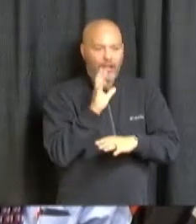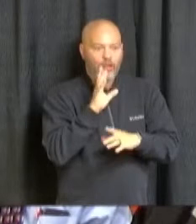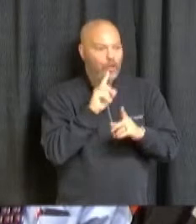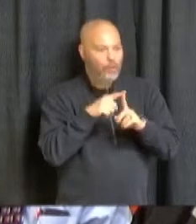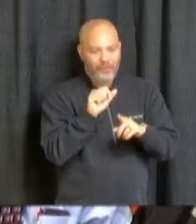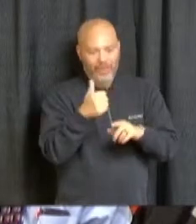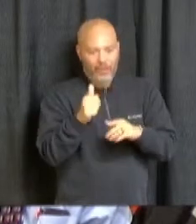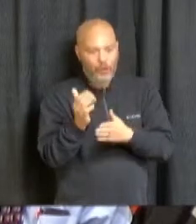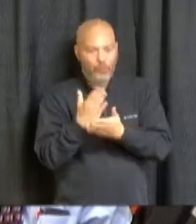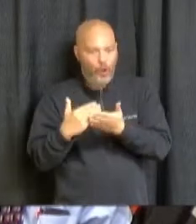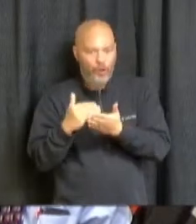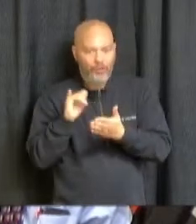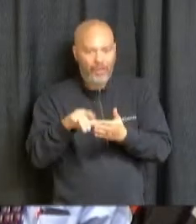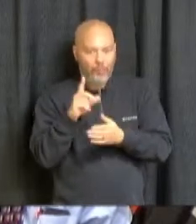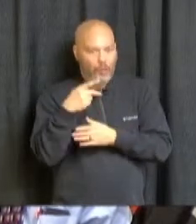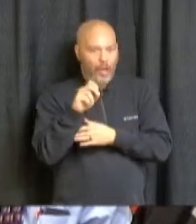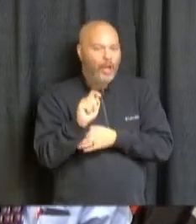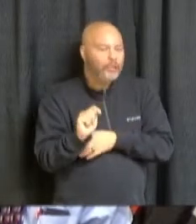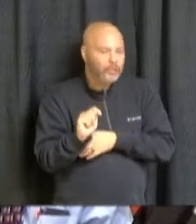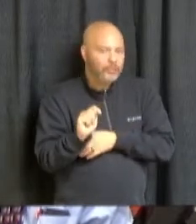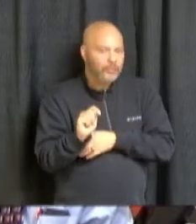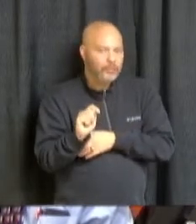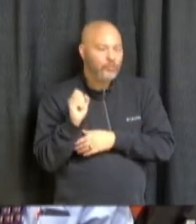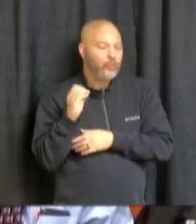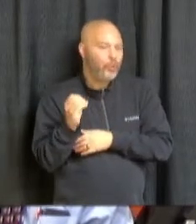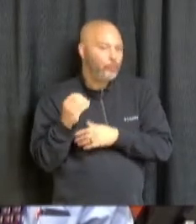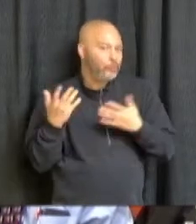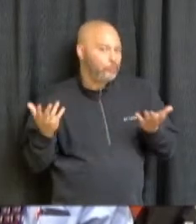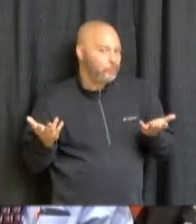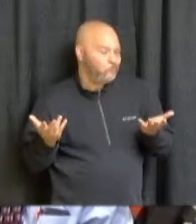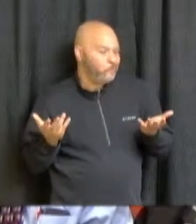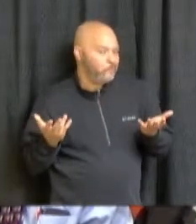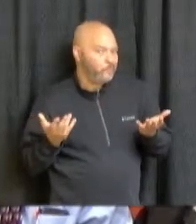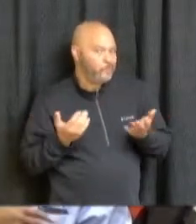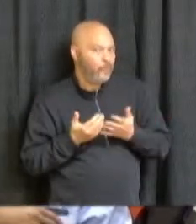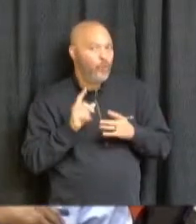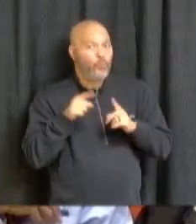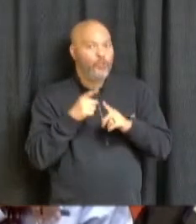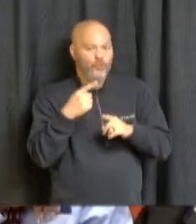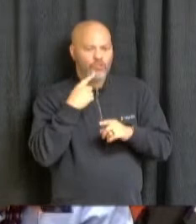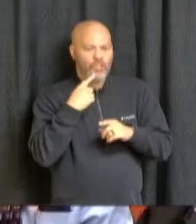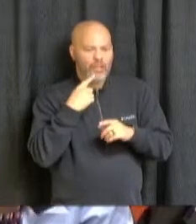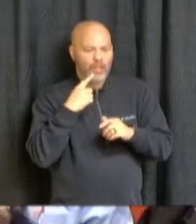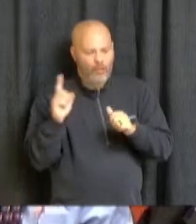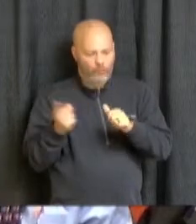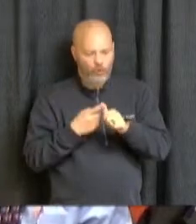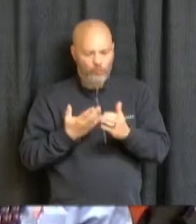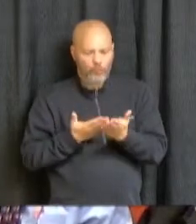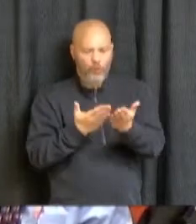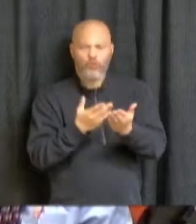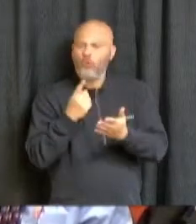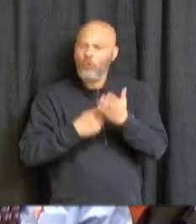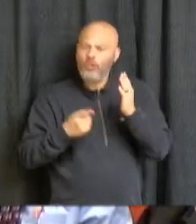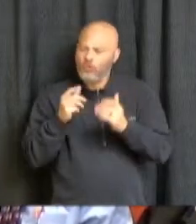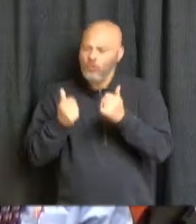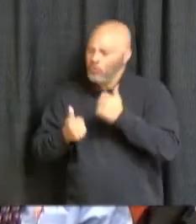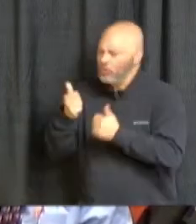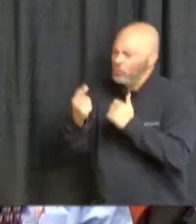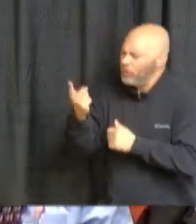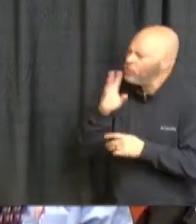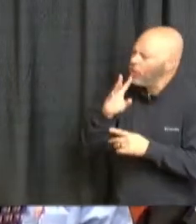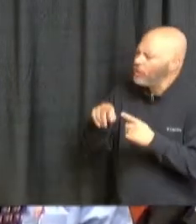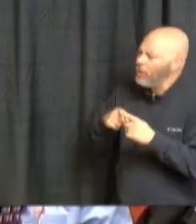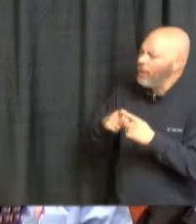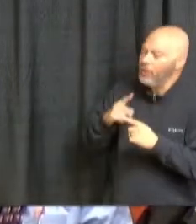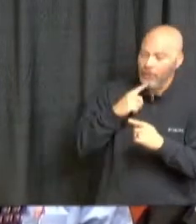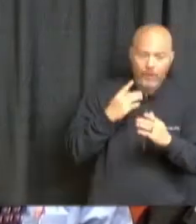of the other portion of that plot. So When you say original proposal, which one are you referring to?